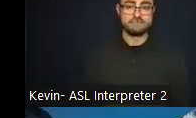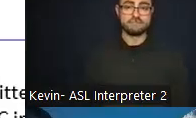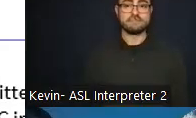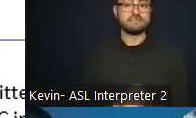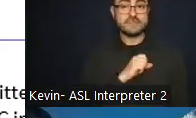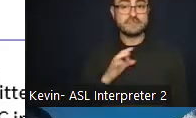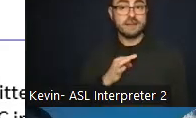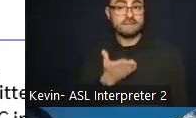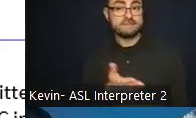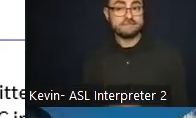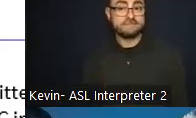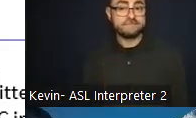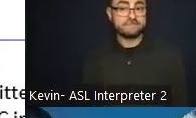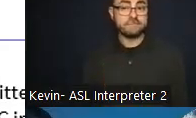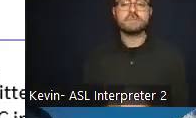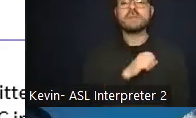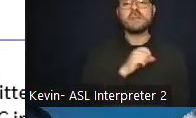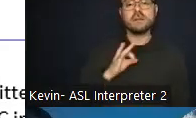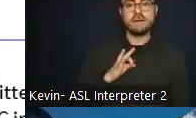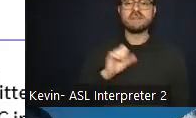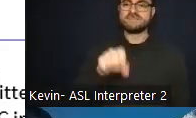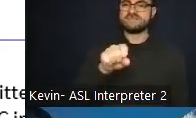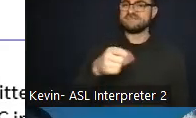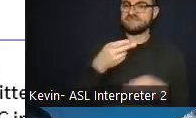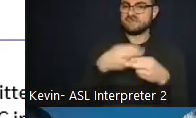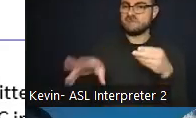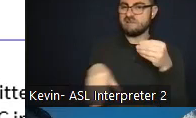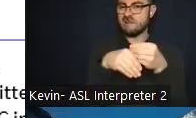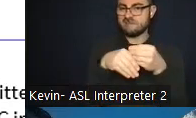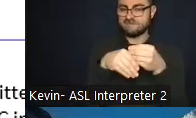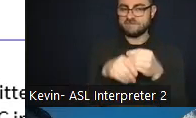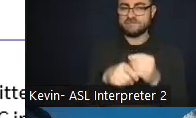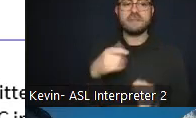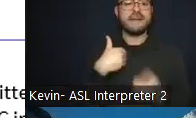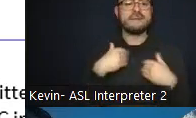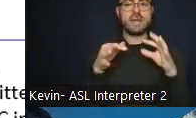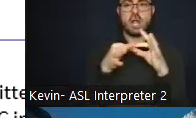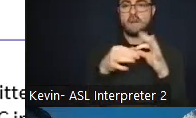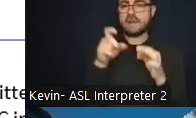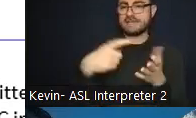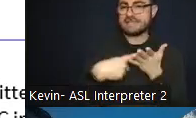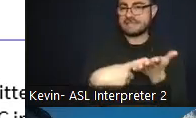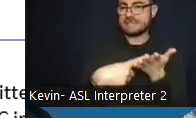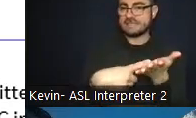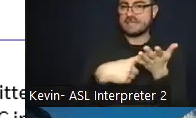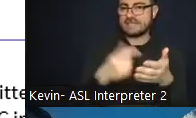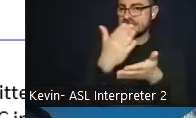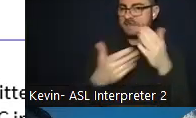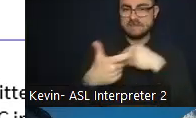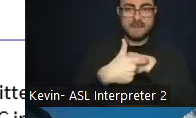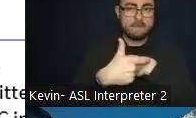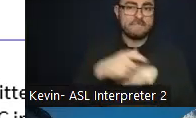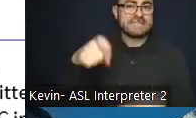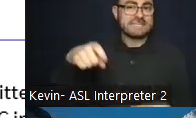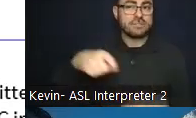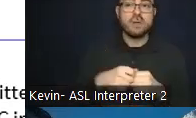Staff? Yeah, just the quick note that there is a comment that needed to be discussed at some point. And maybe we could do that